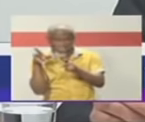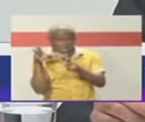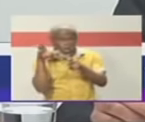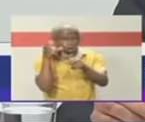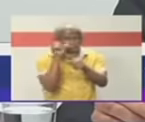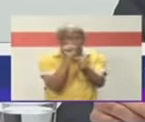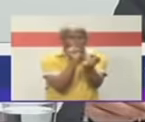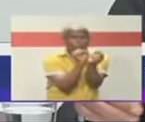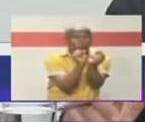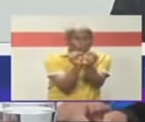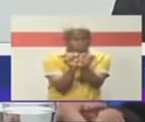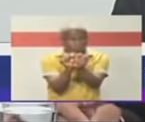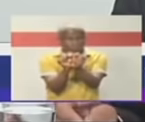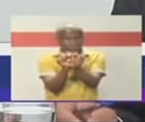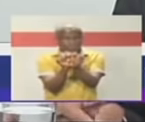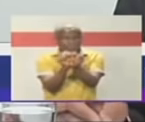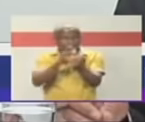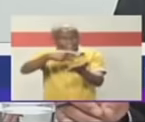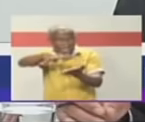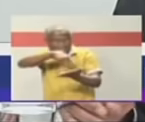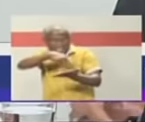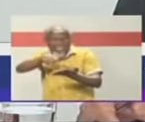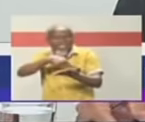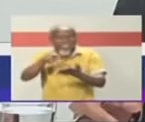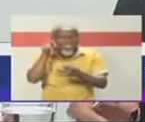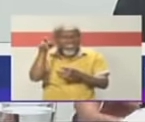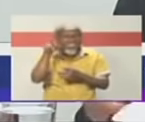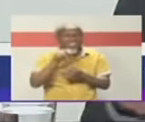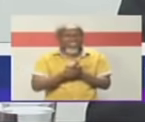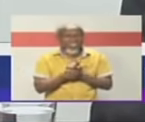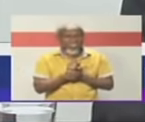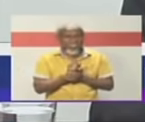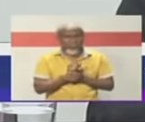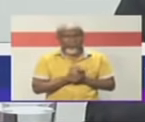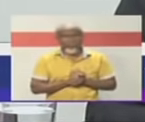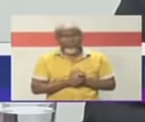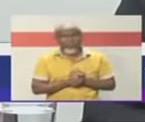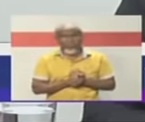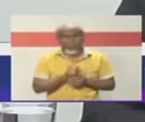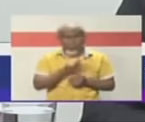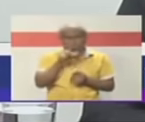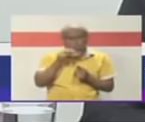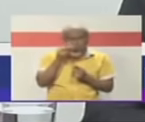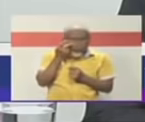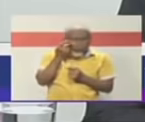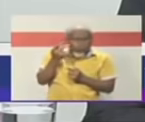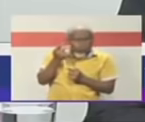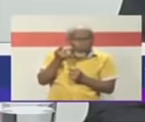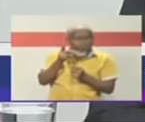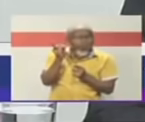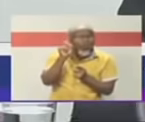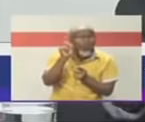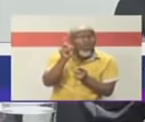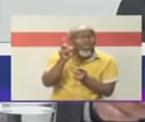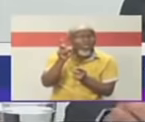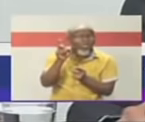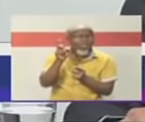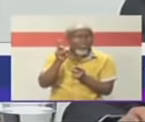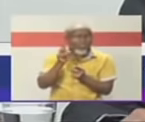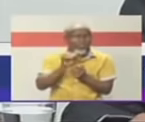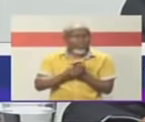persons. What is instructive is that when you look at the areas as identified in that